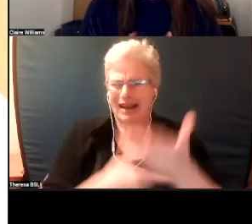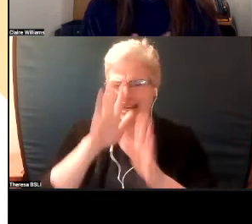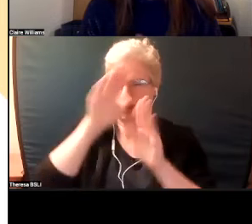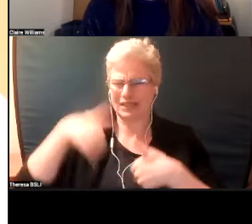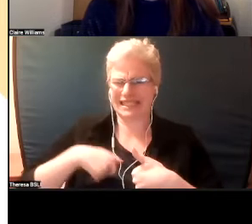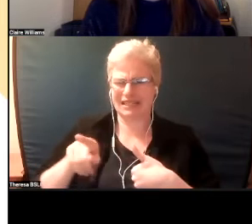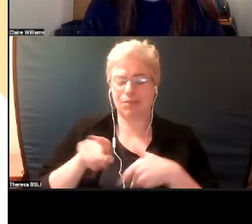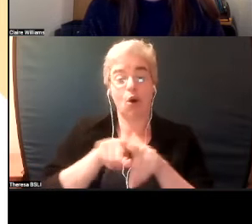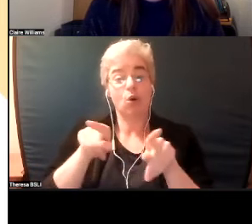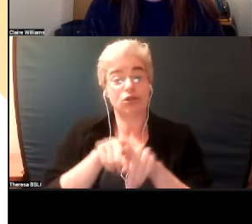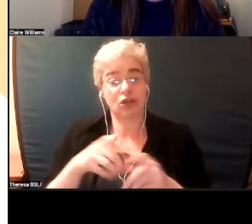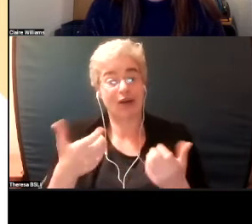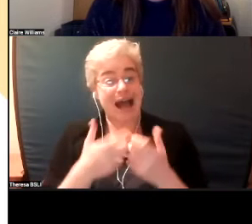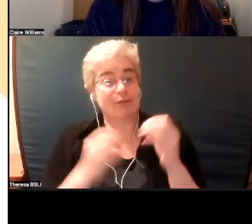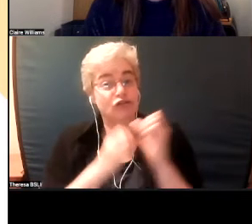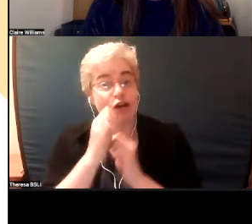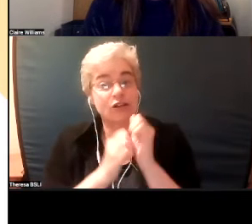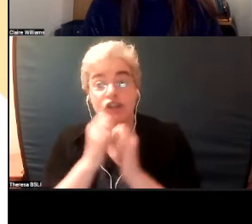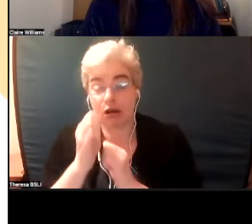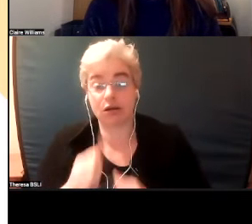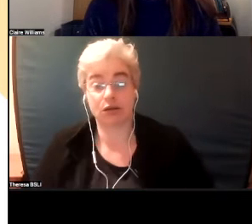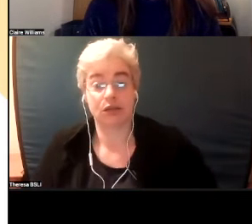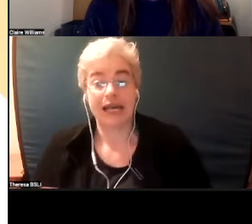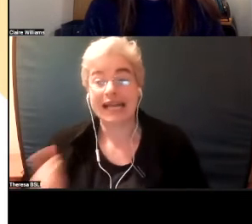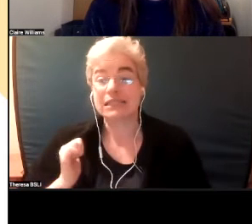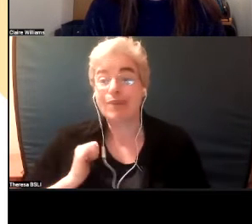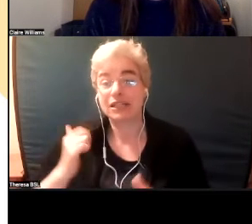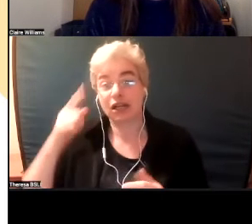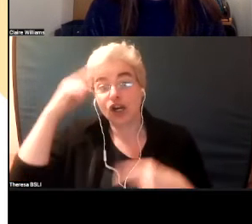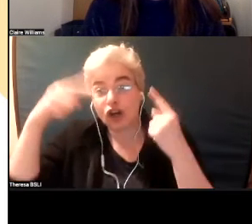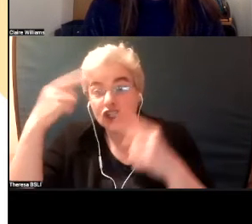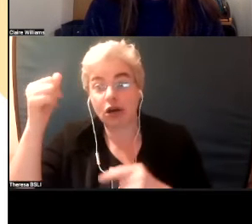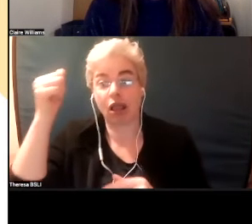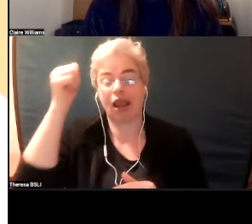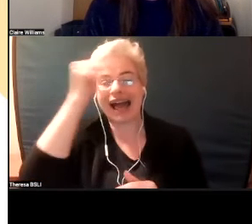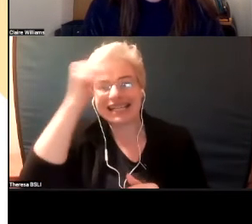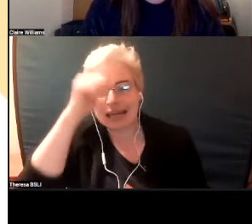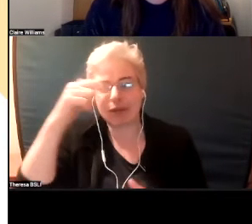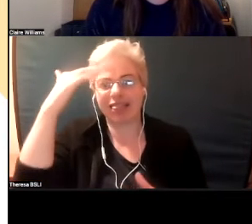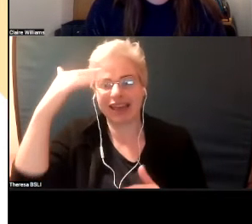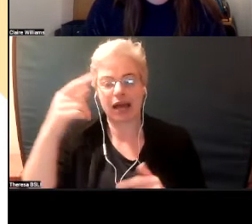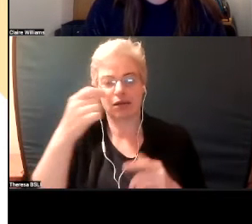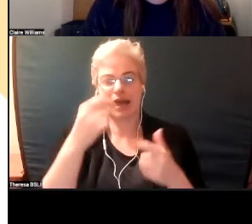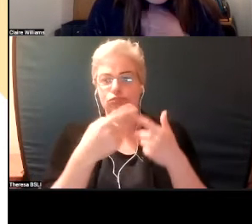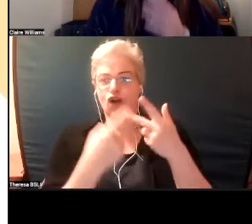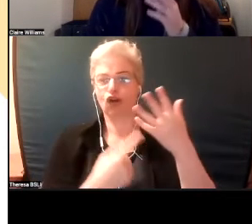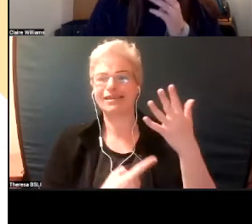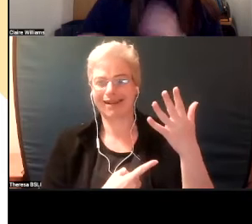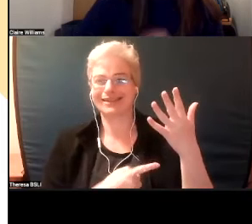the way in which it's structured, expecting logical academic thinking and prioritising it.